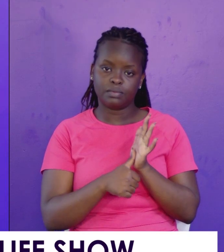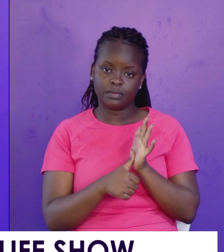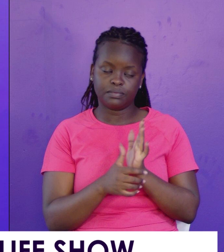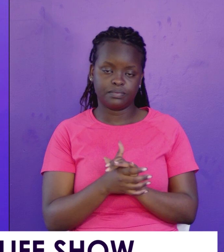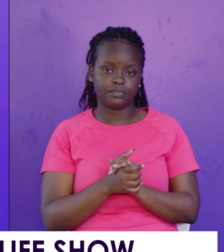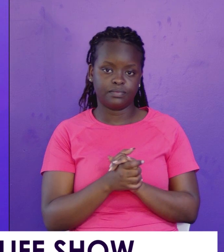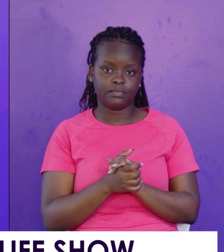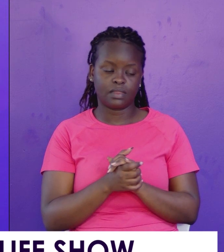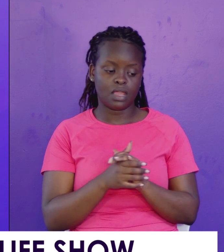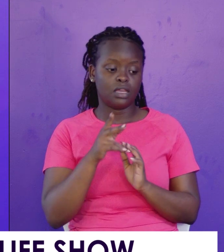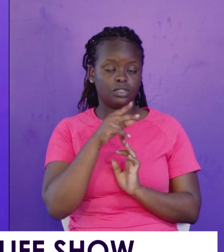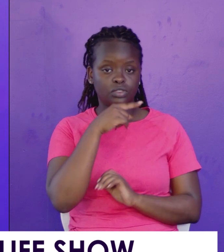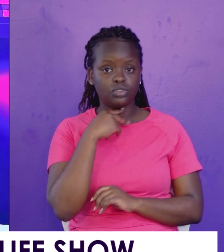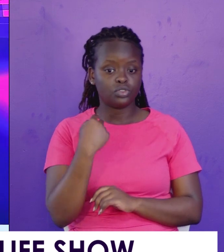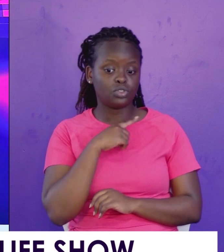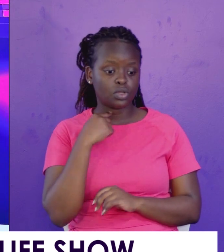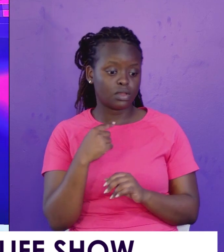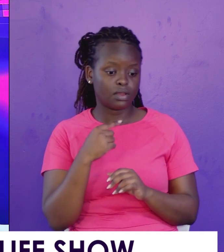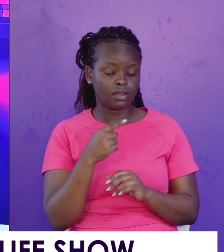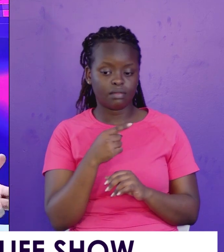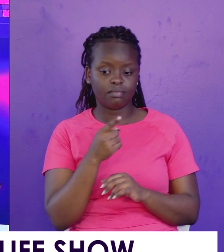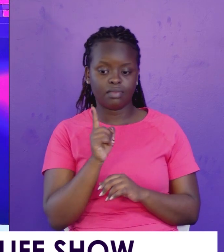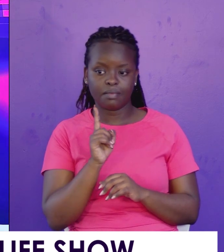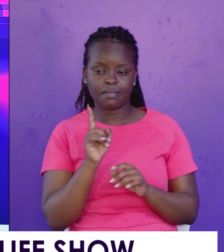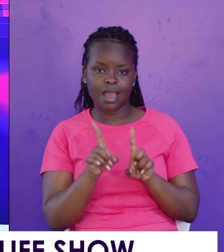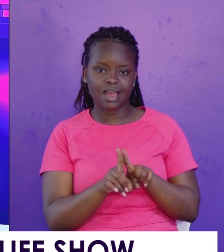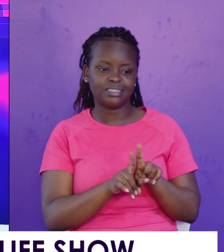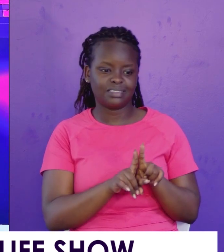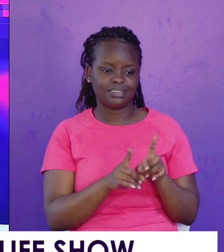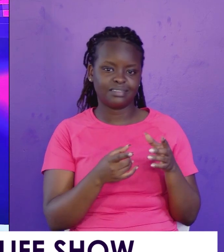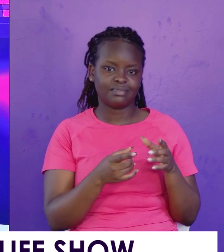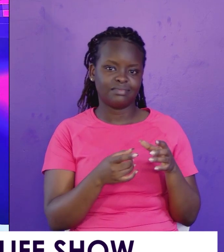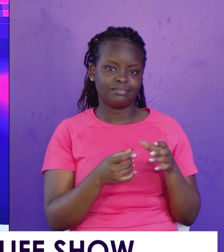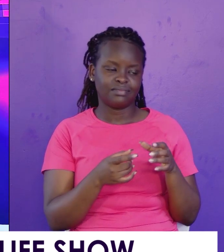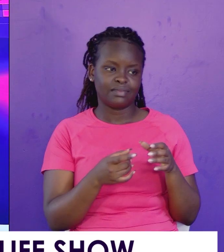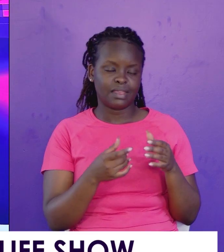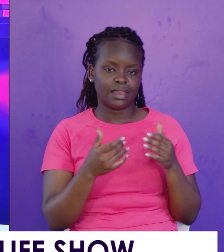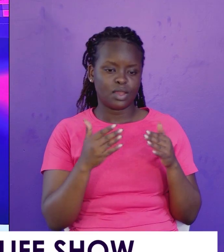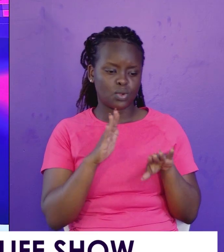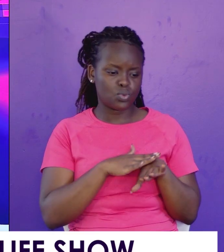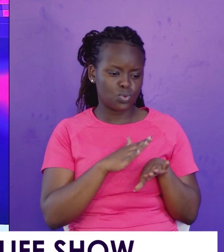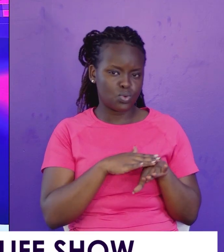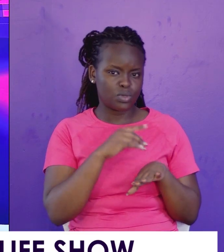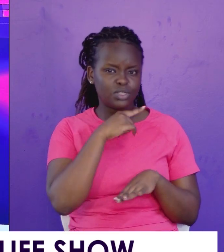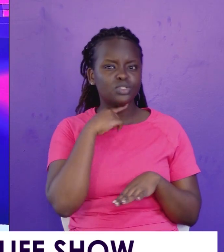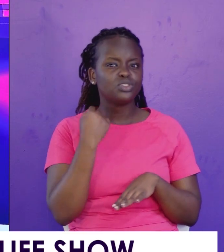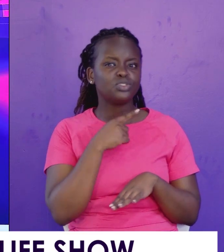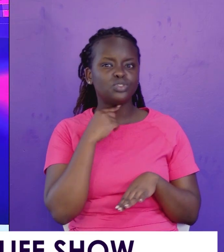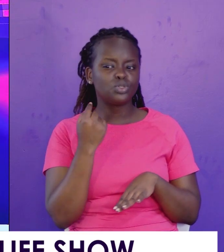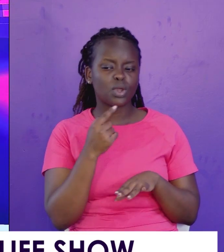will go and joke about themselves in as an icebreaker. Okay. You find those people are hoping very that good. the joke doesn't